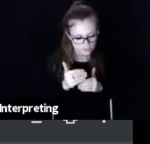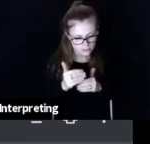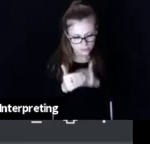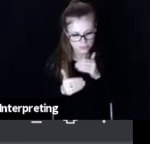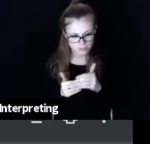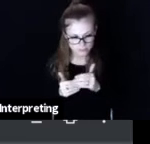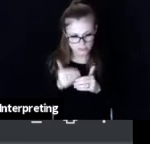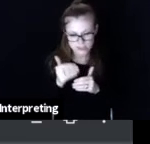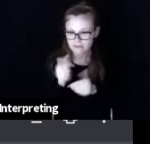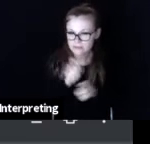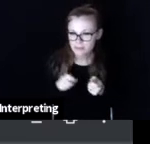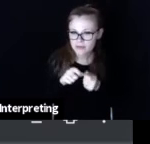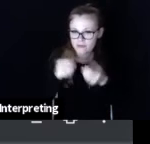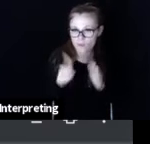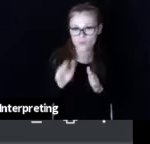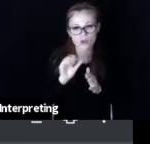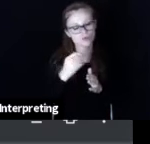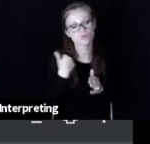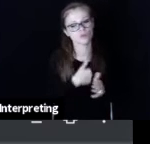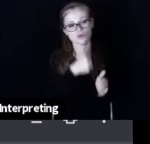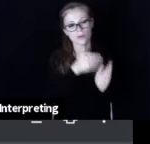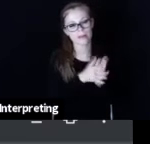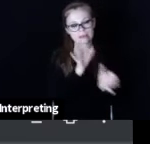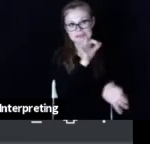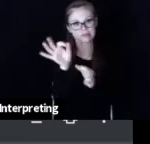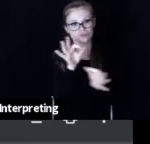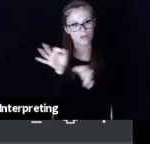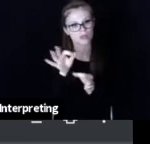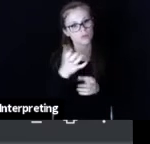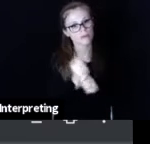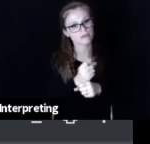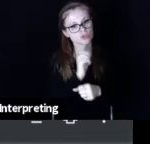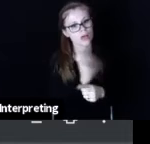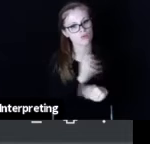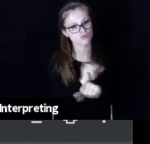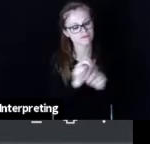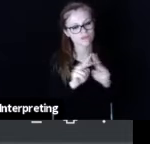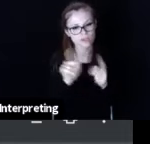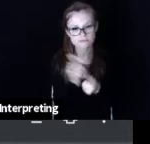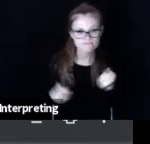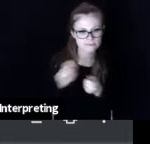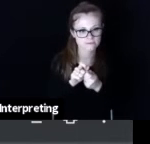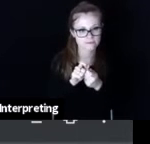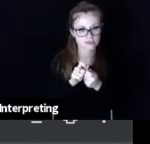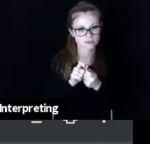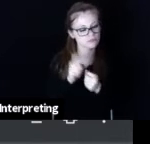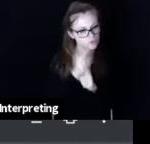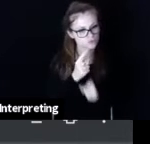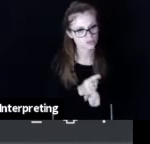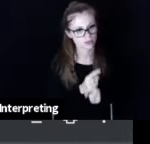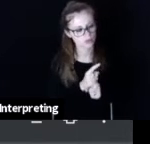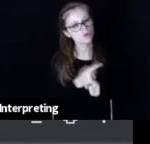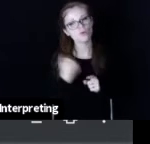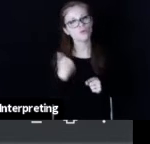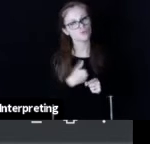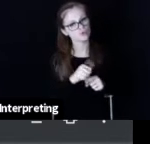so that we don't get distracted and so that our work is really consistent. Now, we are trained that even if you